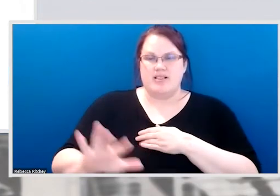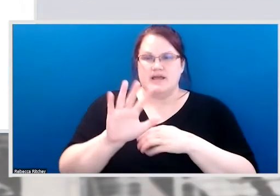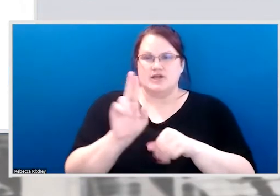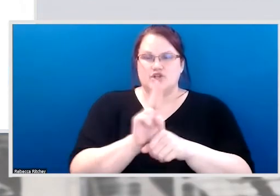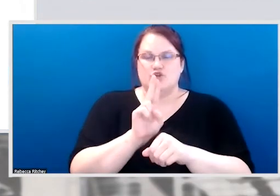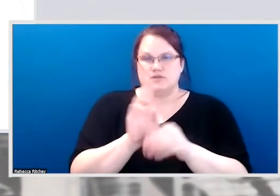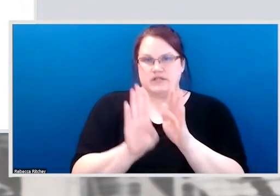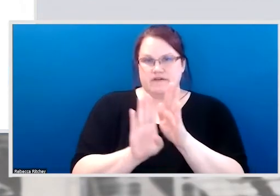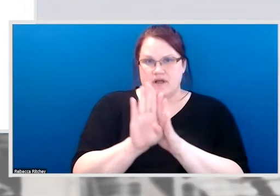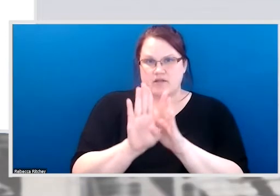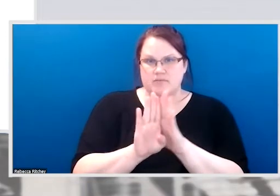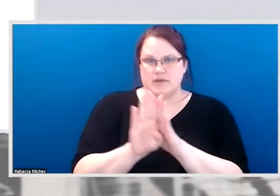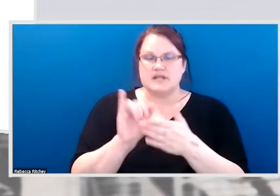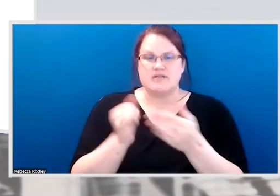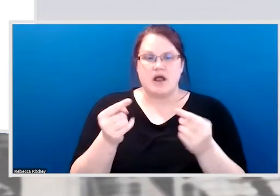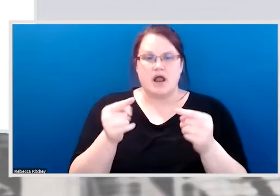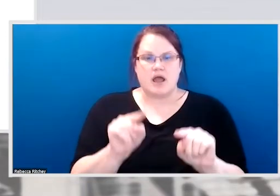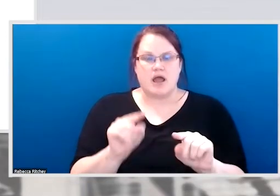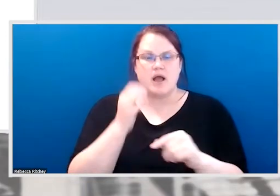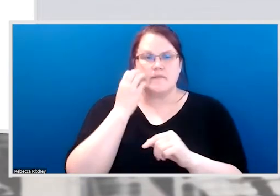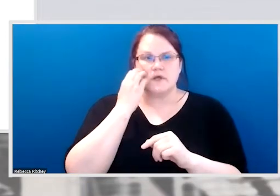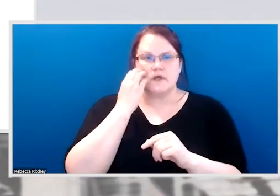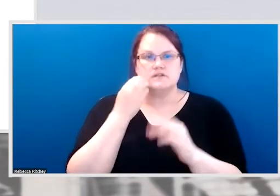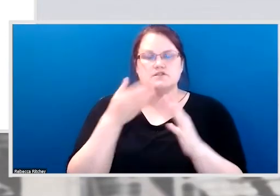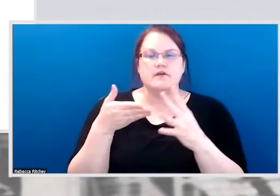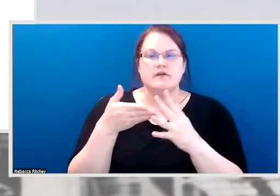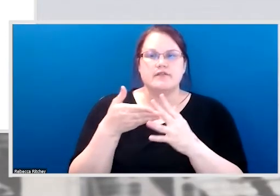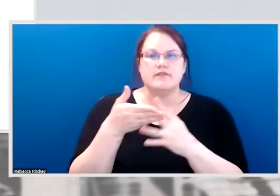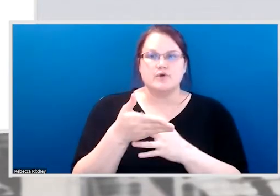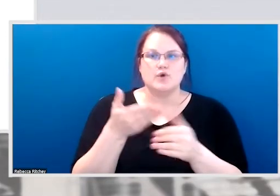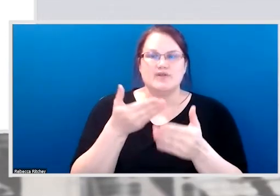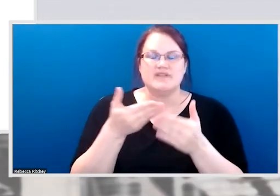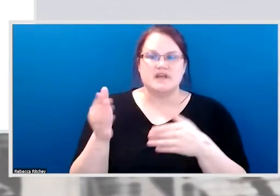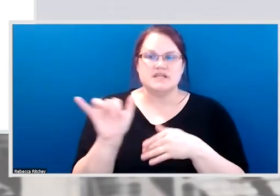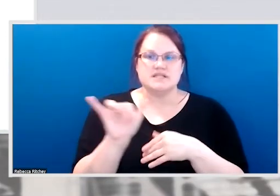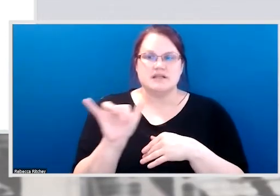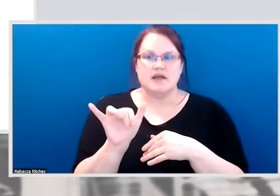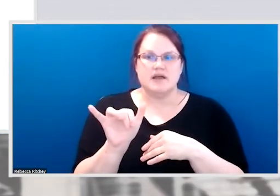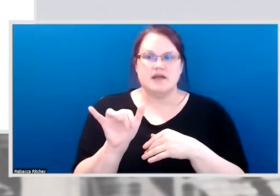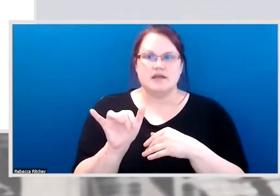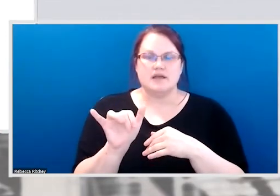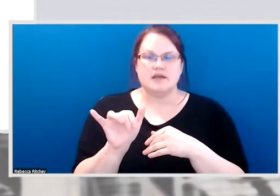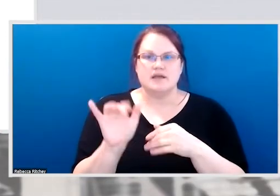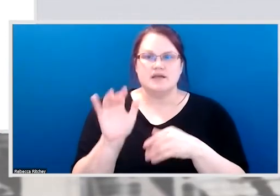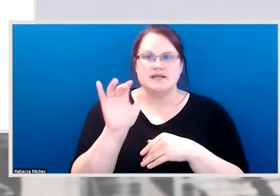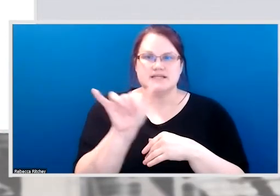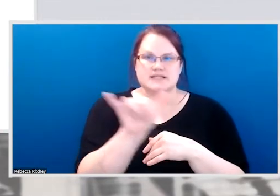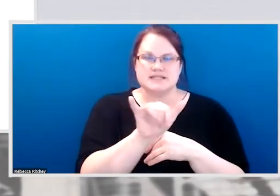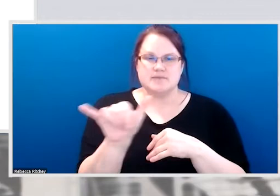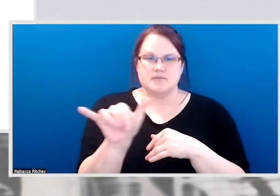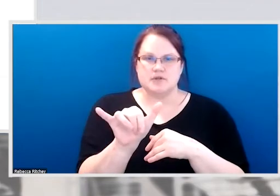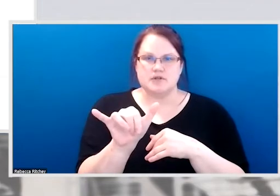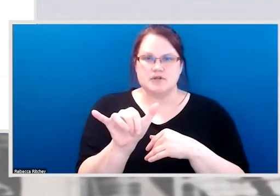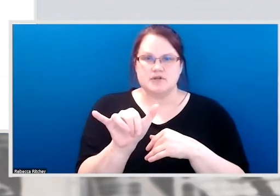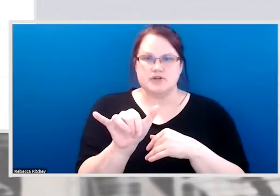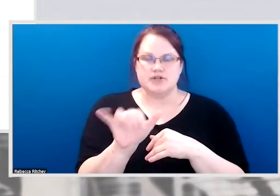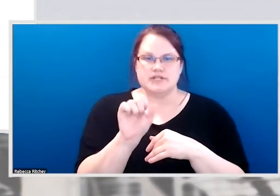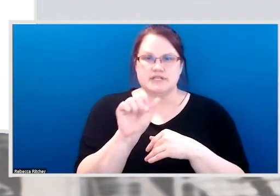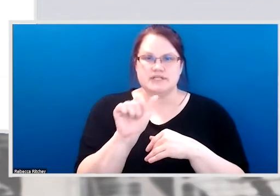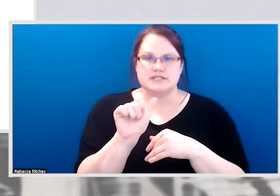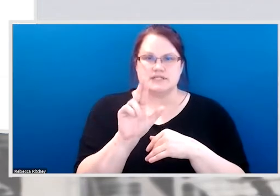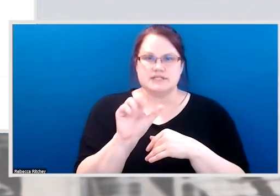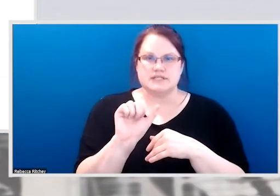so that happens through things like, similar to Sarah and her team,